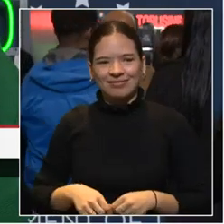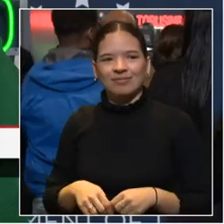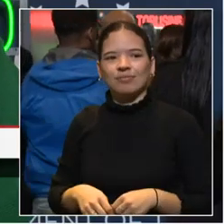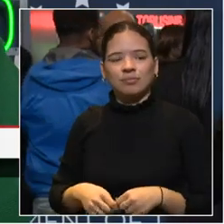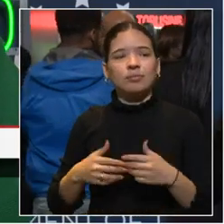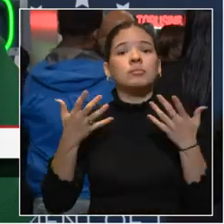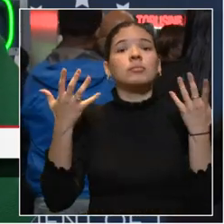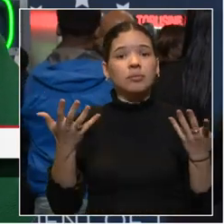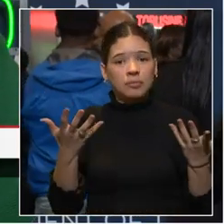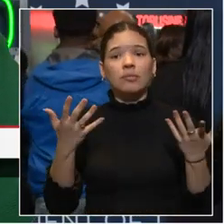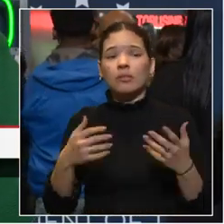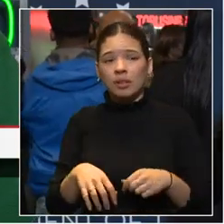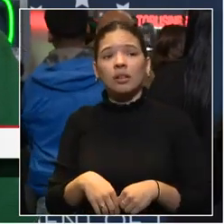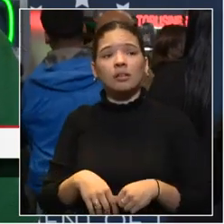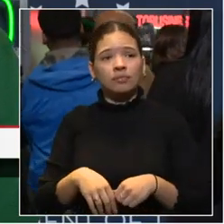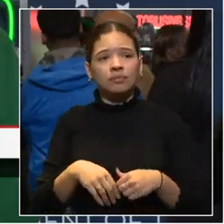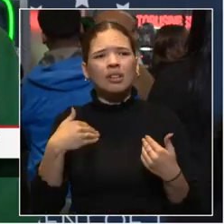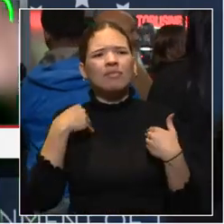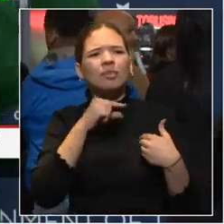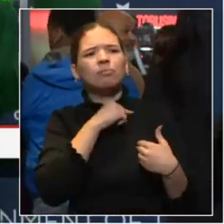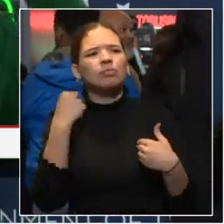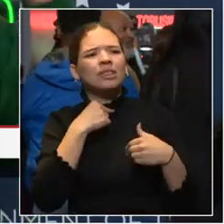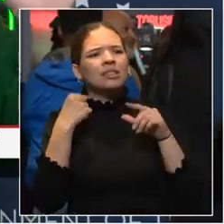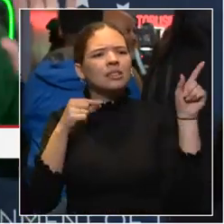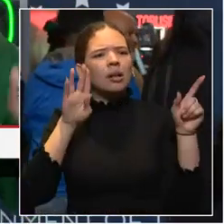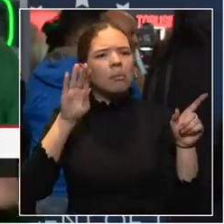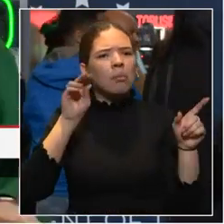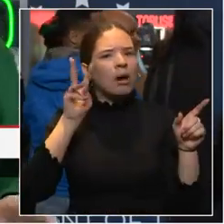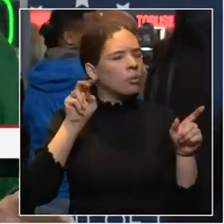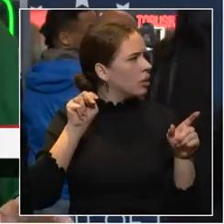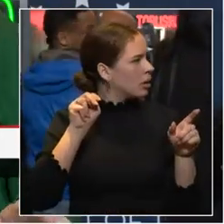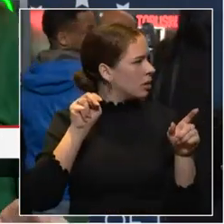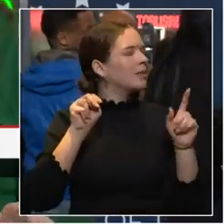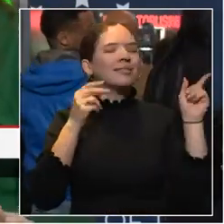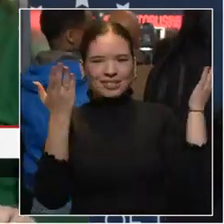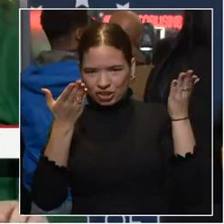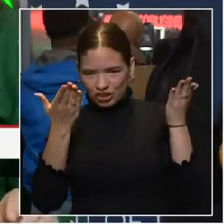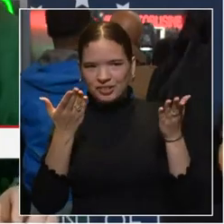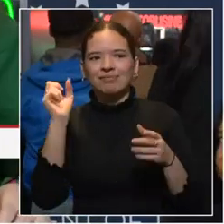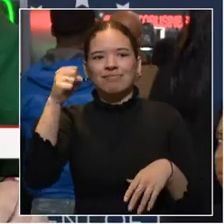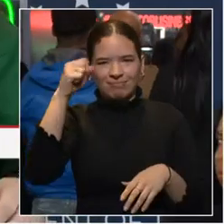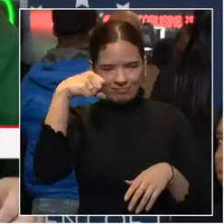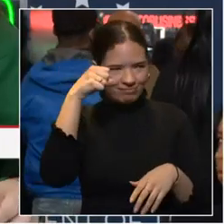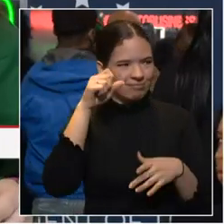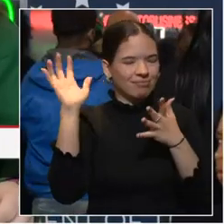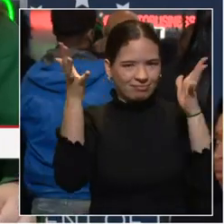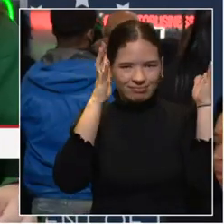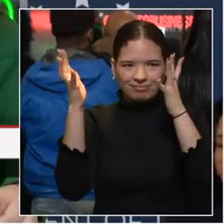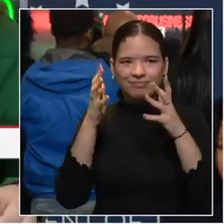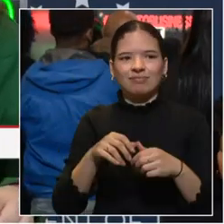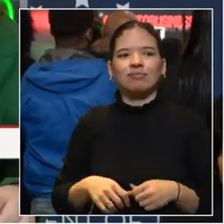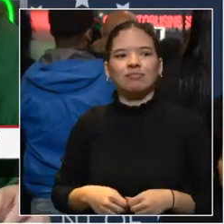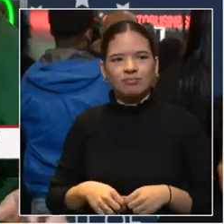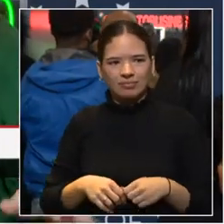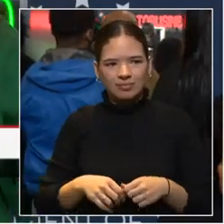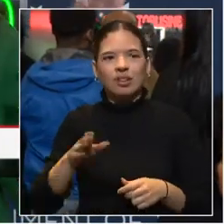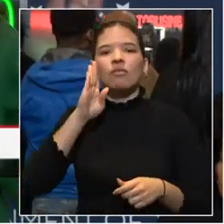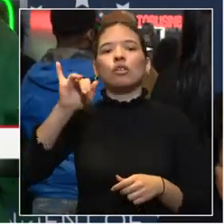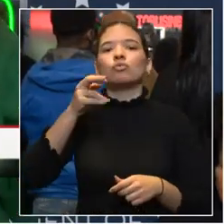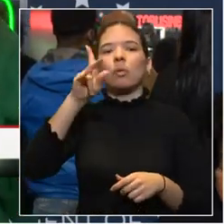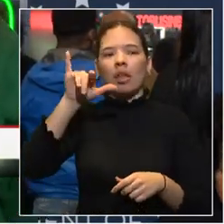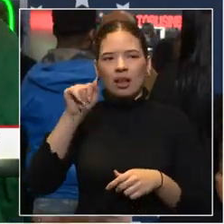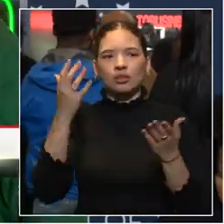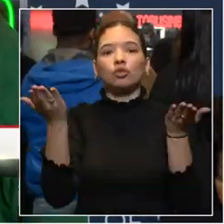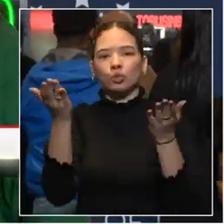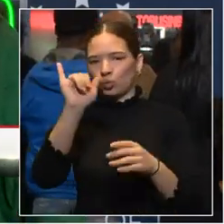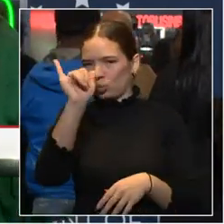have Reverend and Director Bowen. Thank you so much. And Julia Irving as well. Okay, all right, so let's